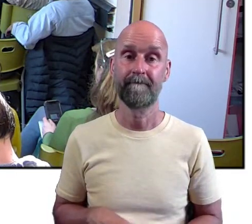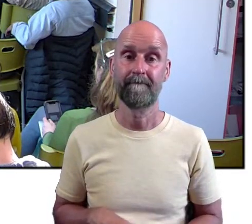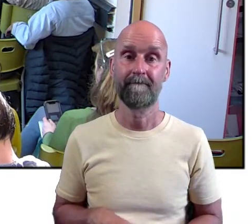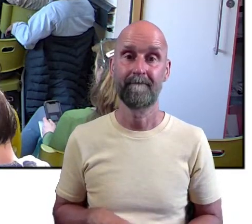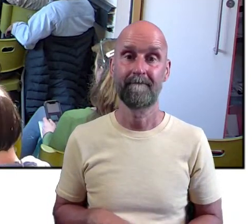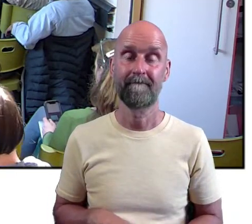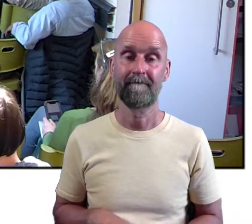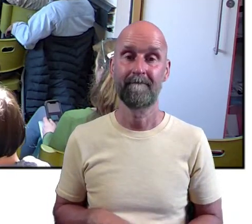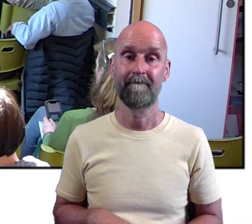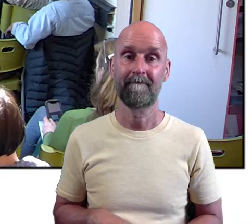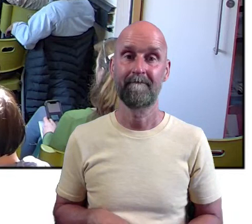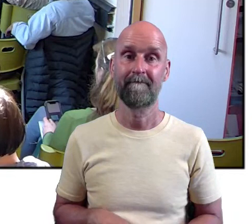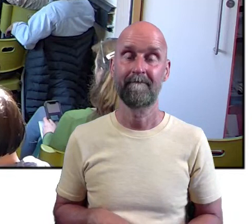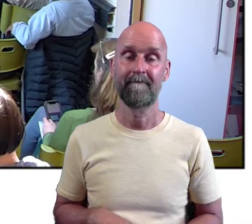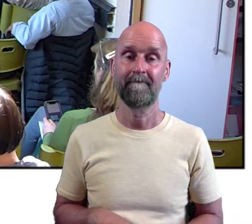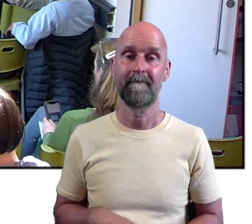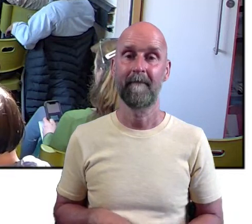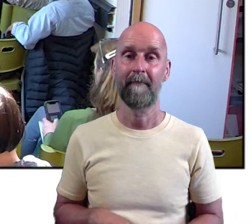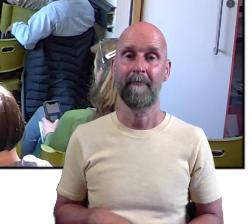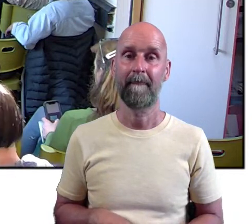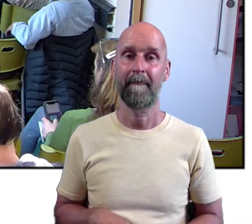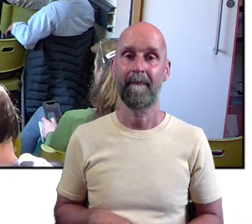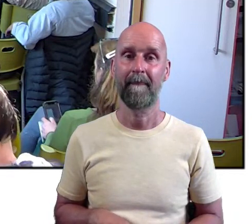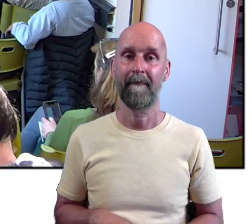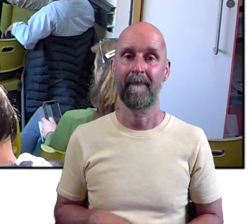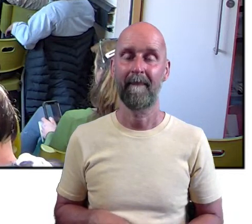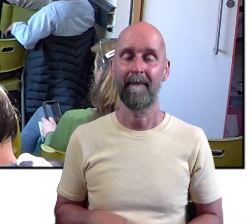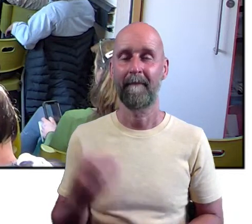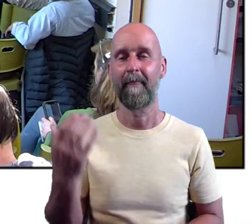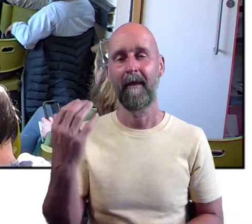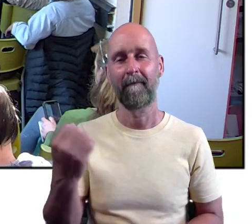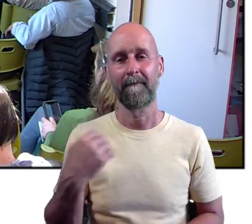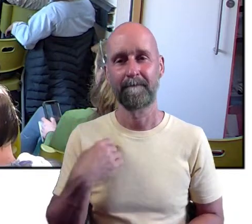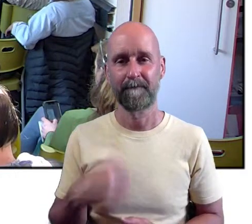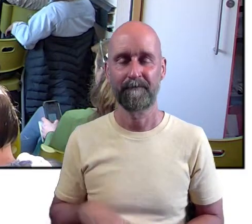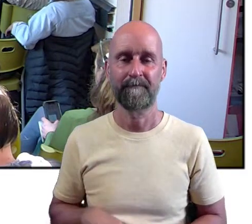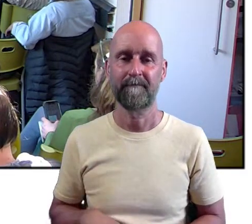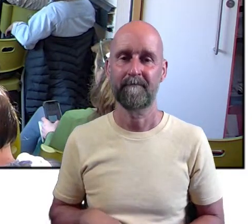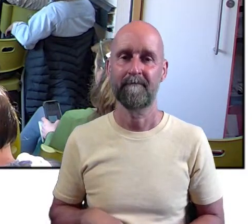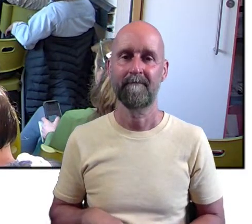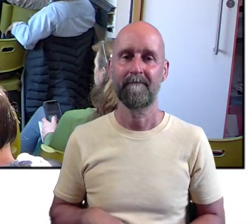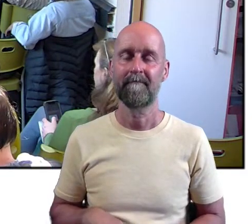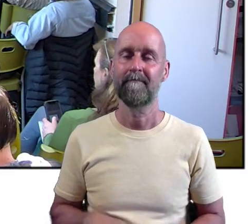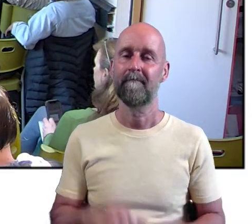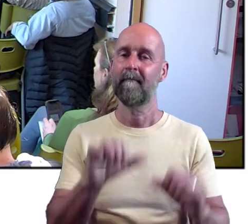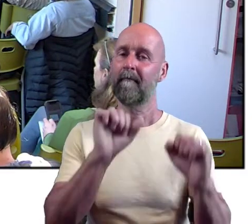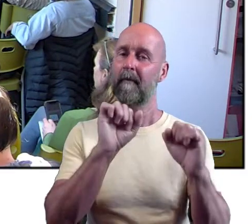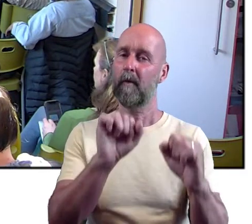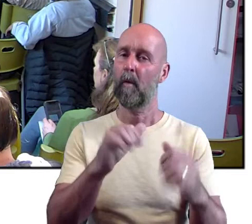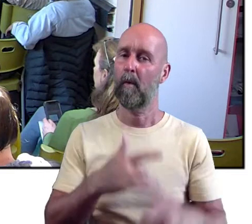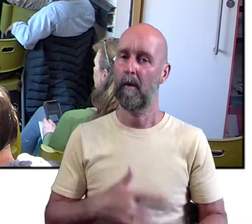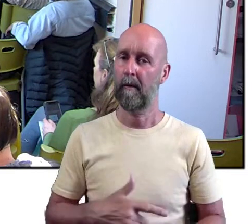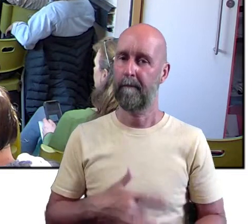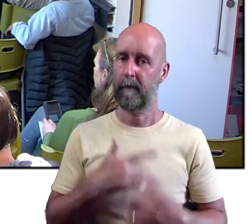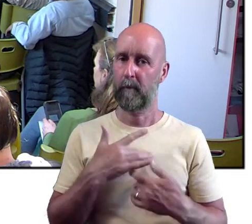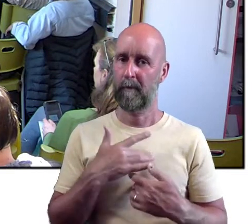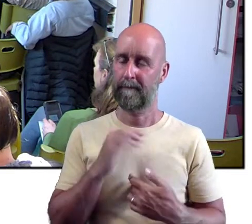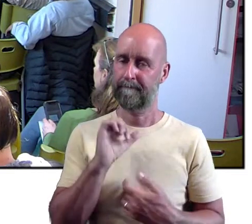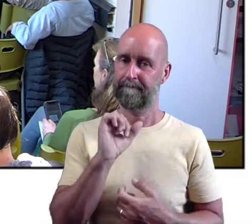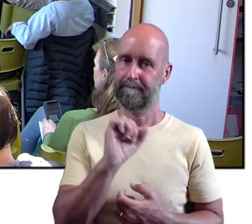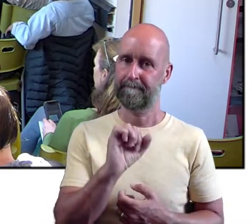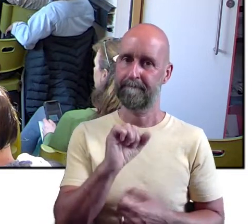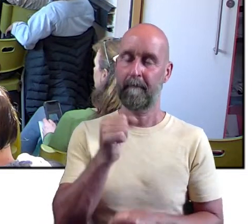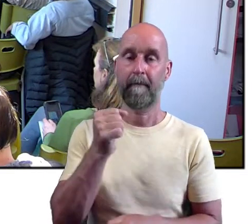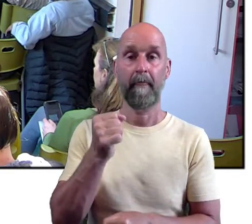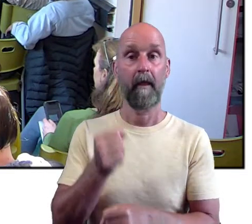Well, I've got one. Oh, sorry. There you go. So what's your opinion of games which take